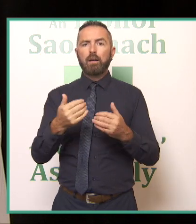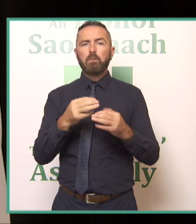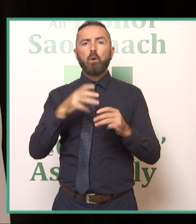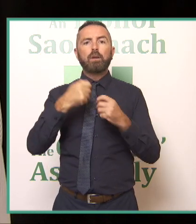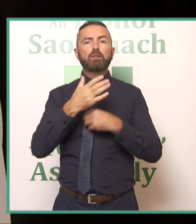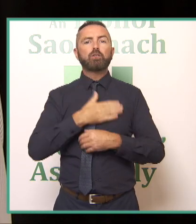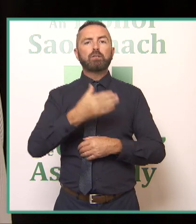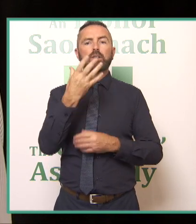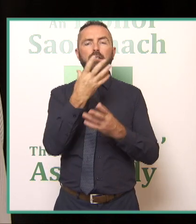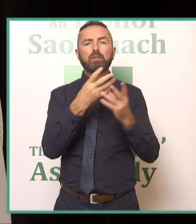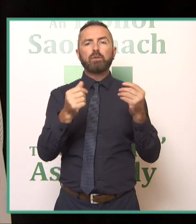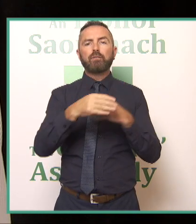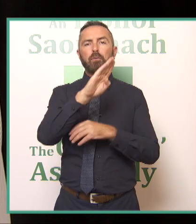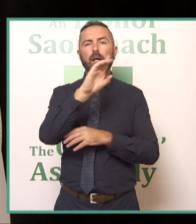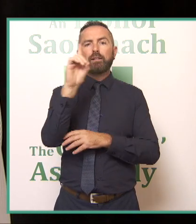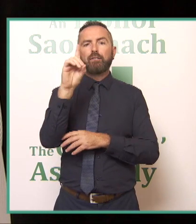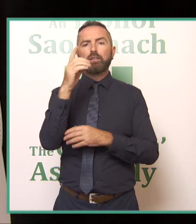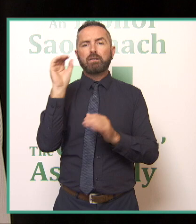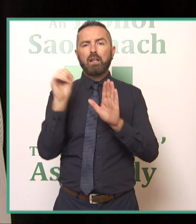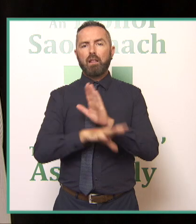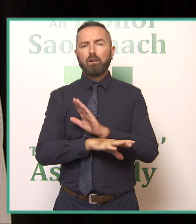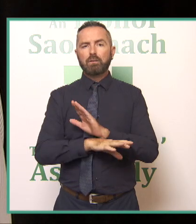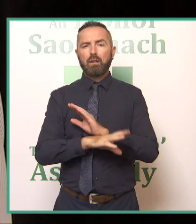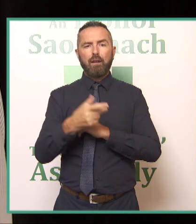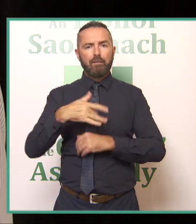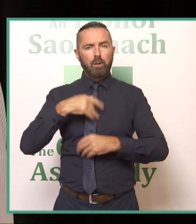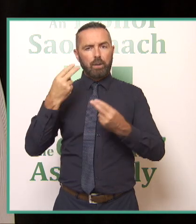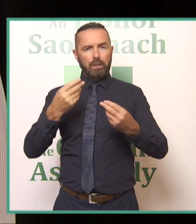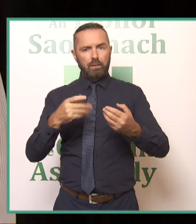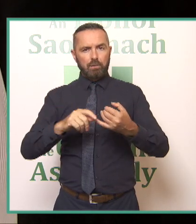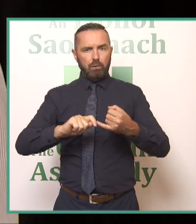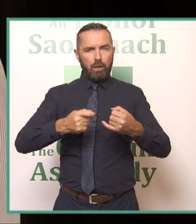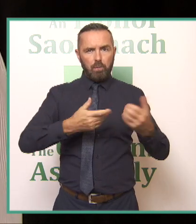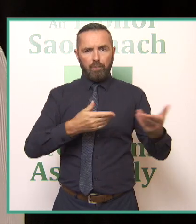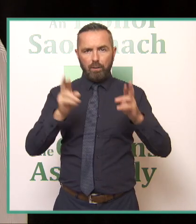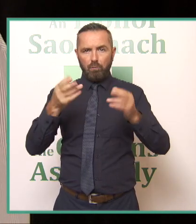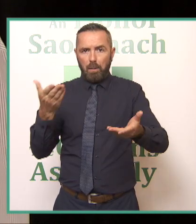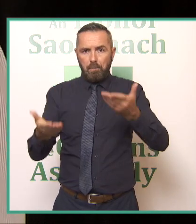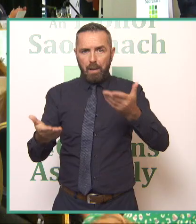challenge really is now to strike the right balance in delivering the multiple benefits. Thanks.